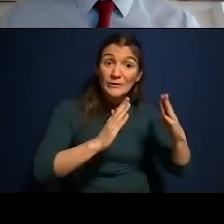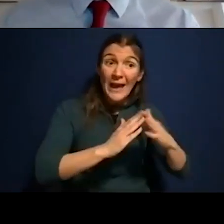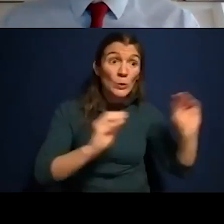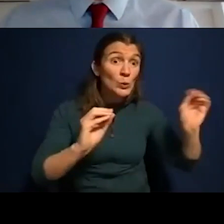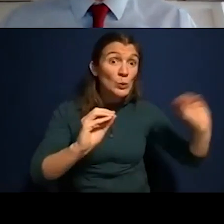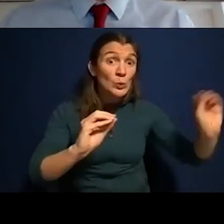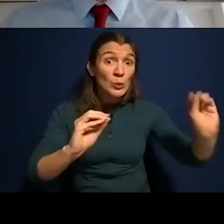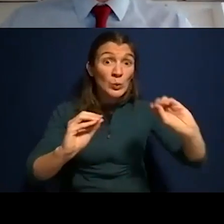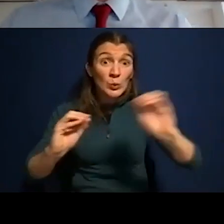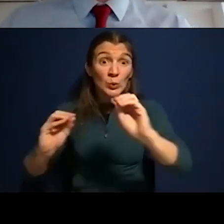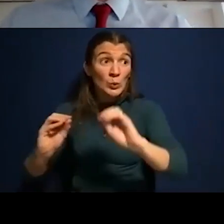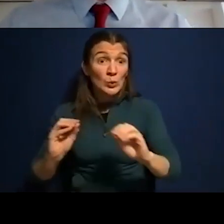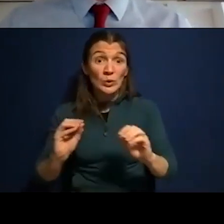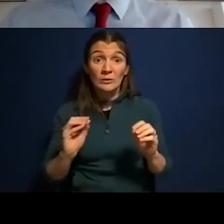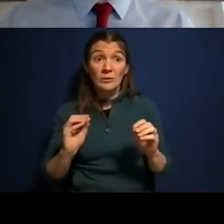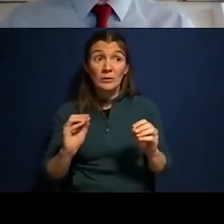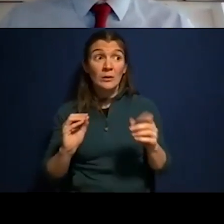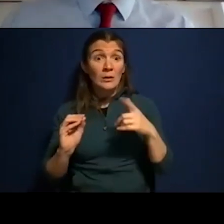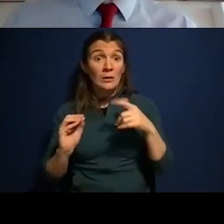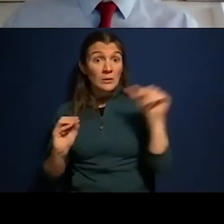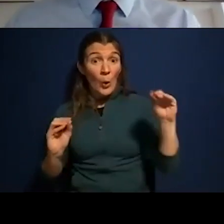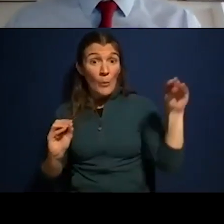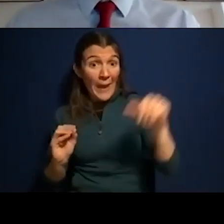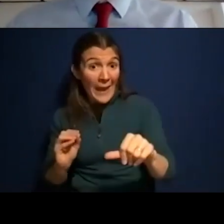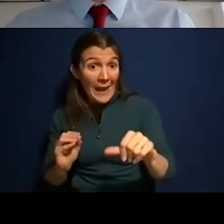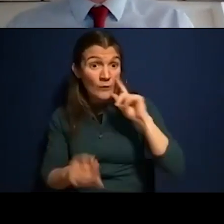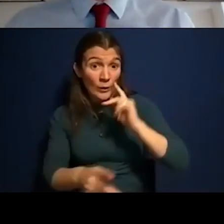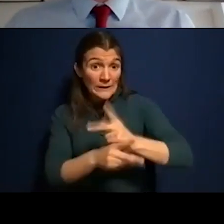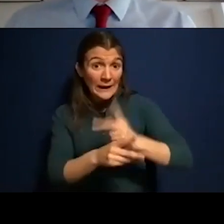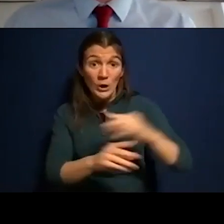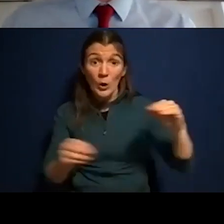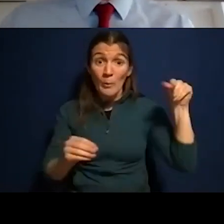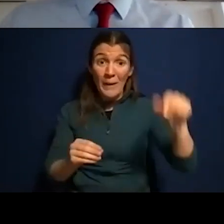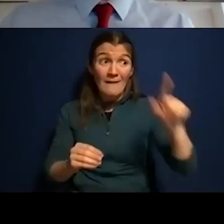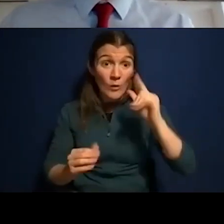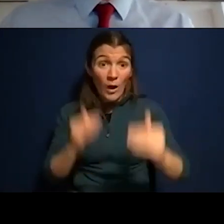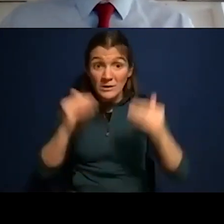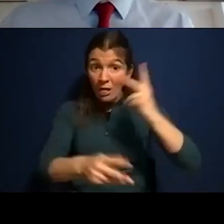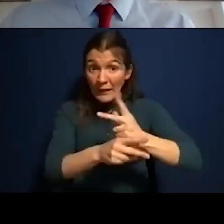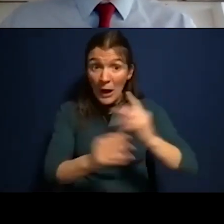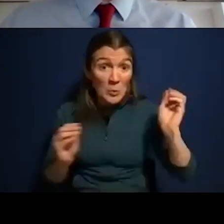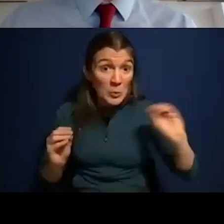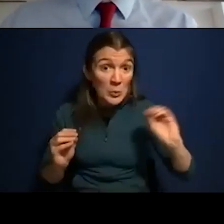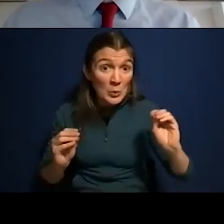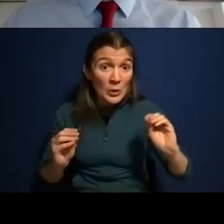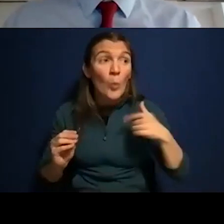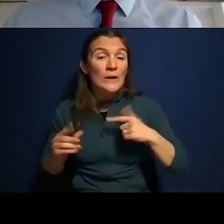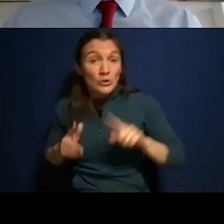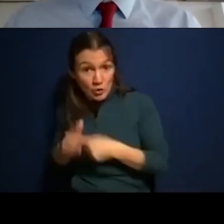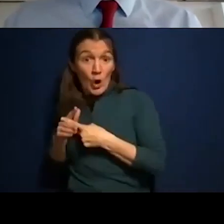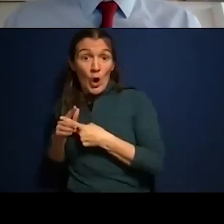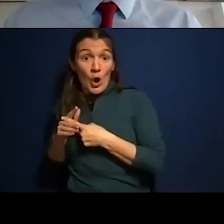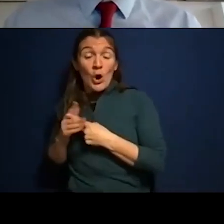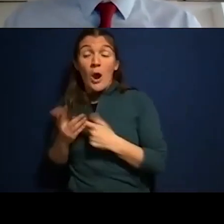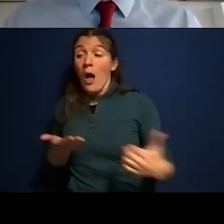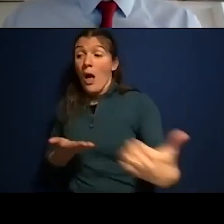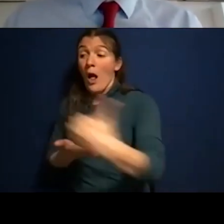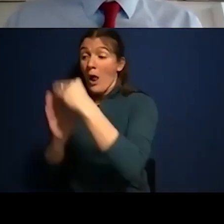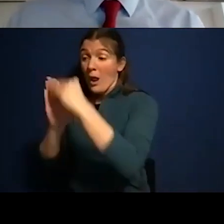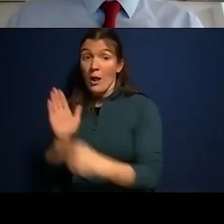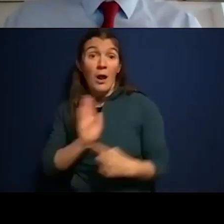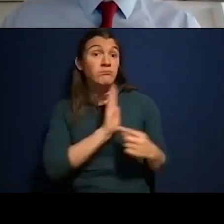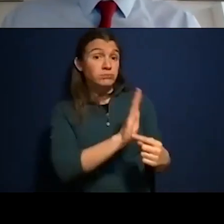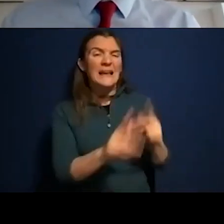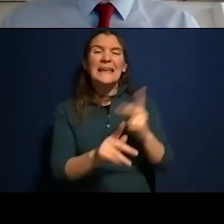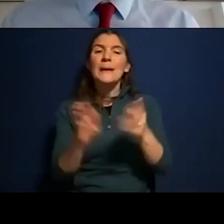currently provide for child or dependent care. And I think being more broad